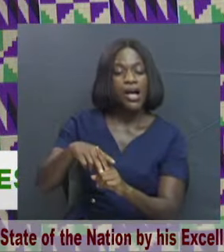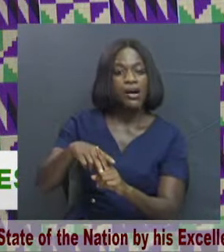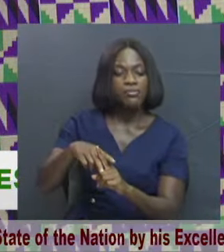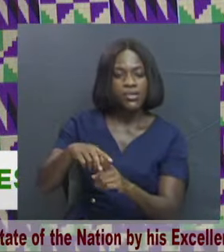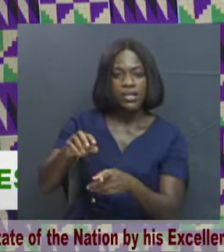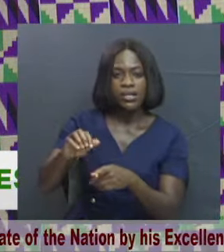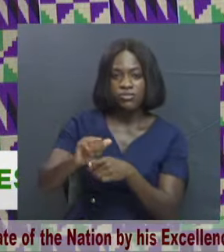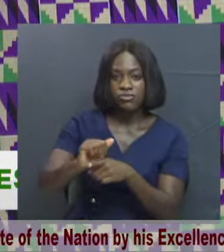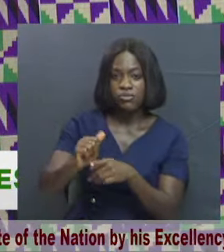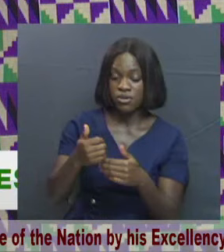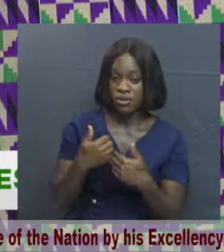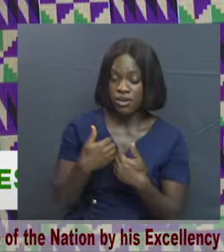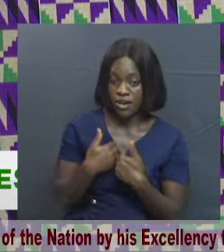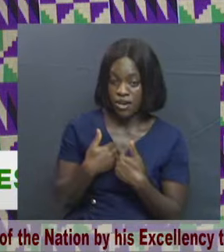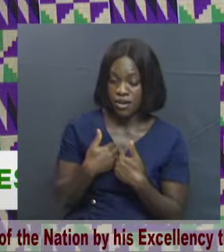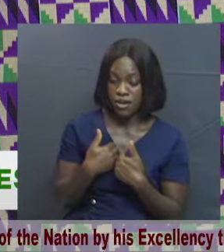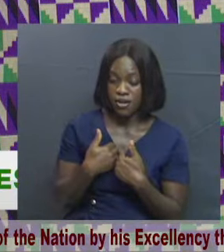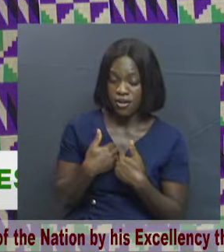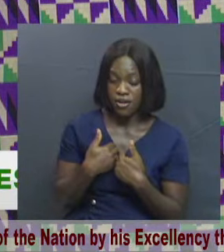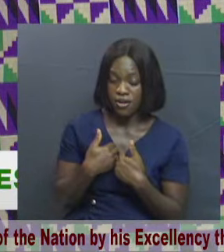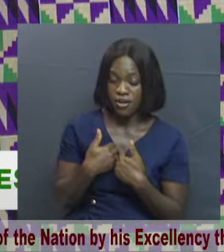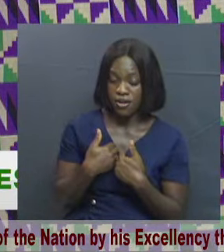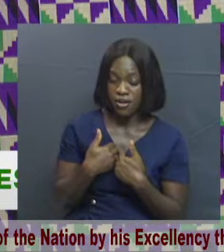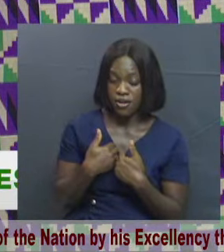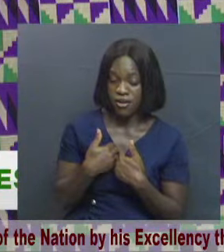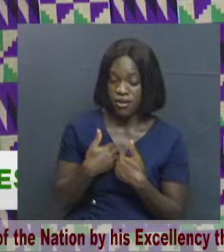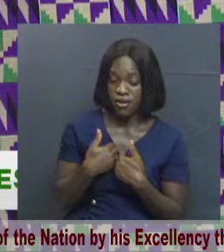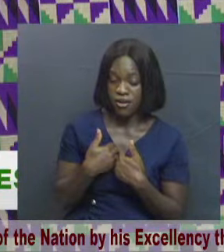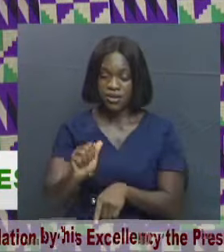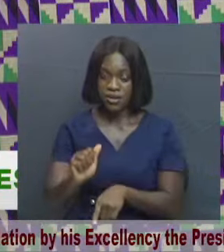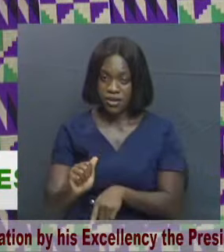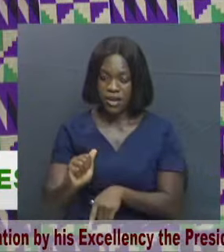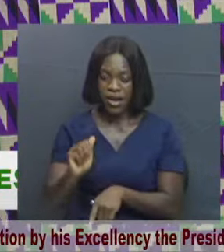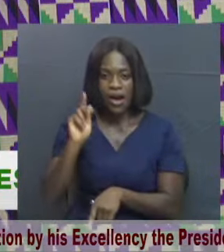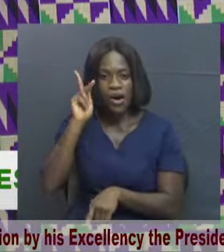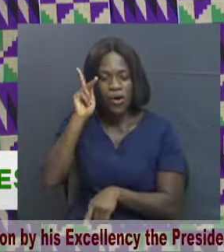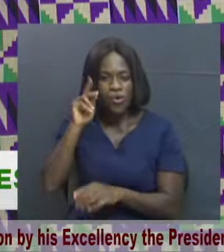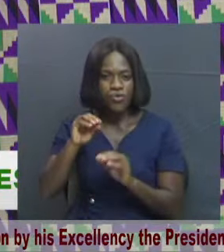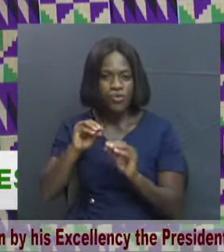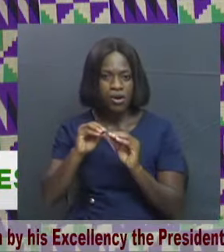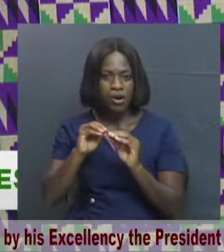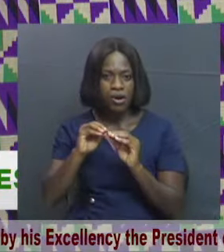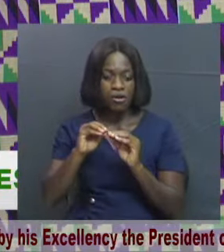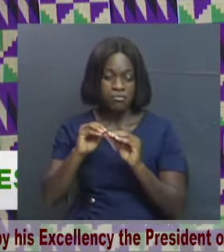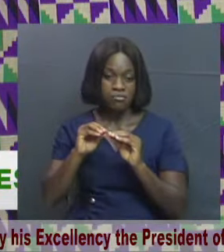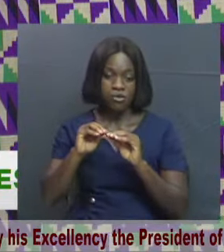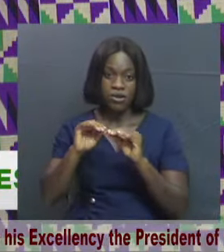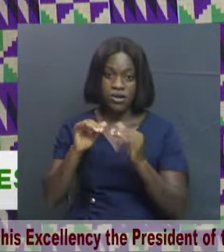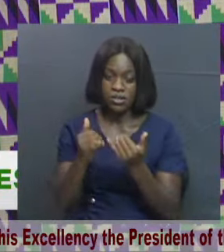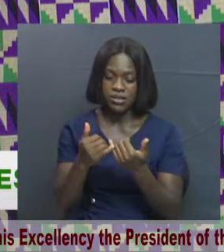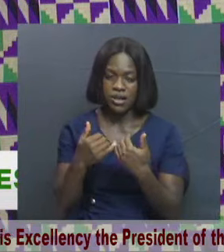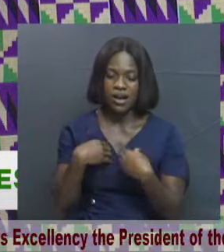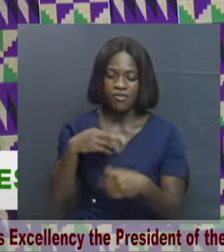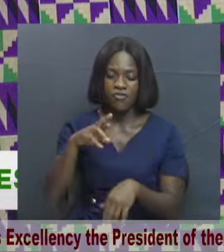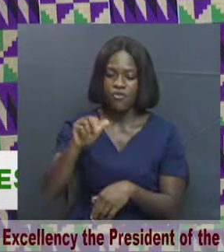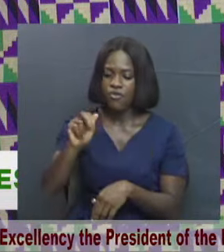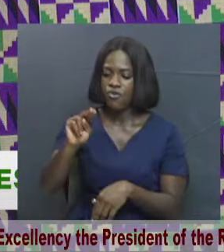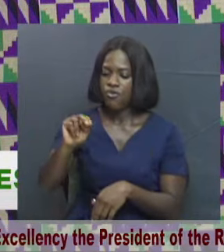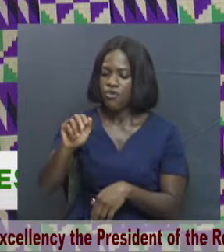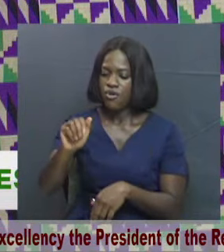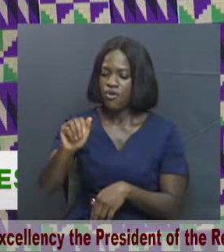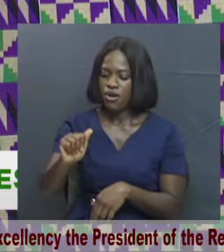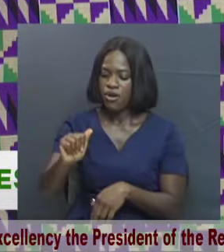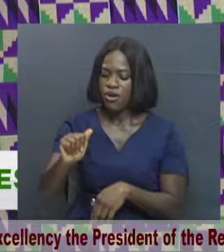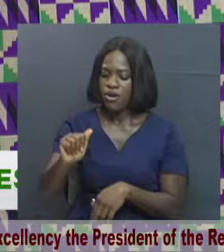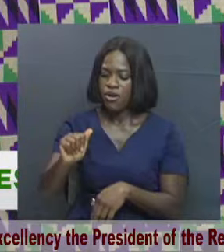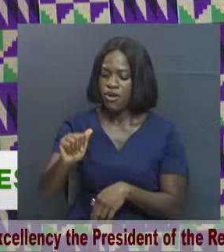training similarly k m company of Korea has upgraded the R Motors West African West